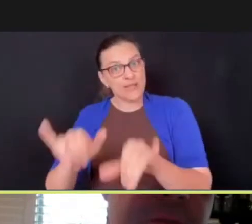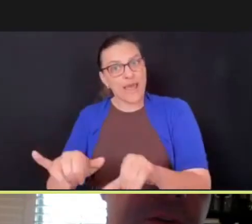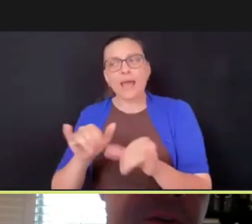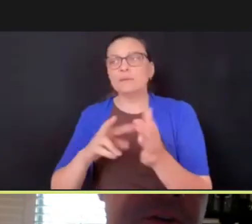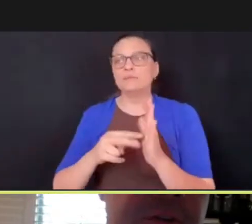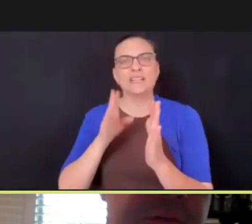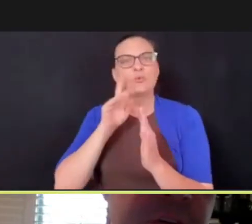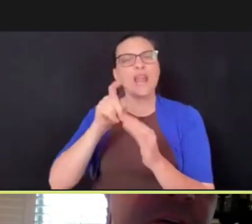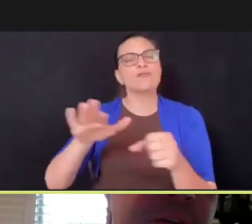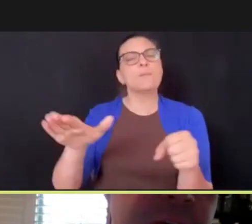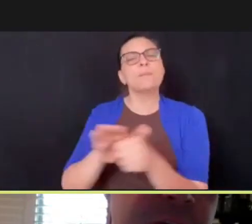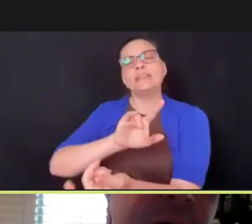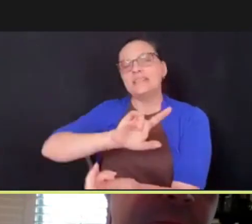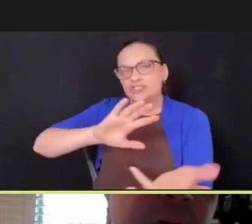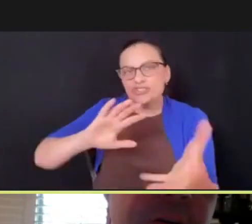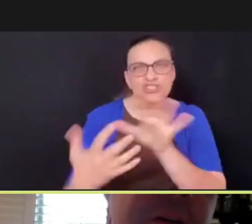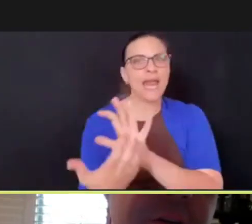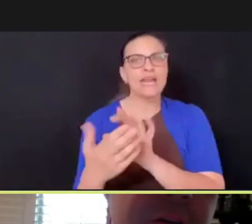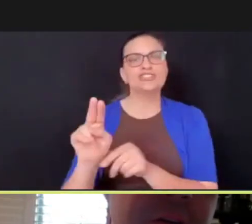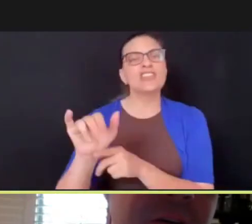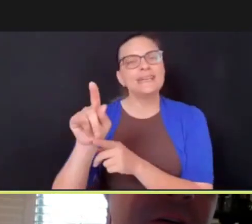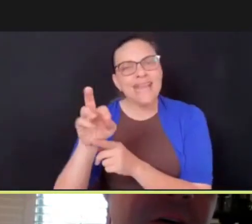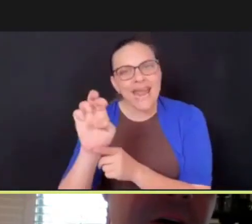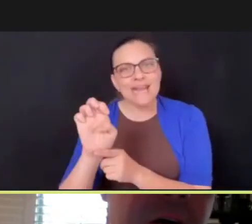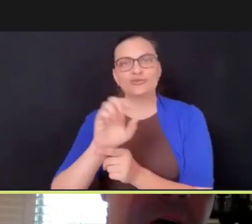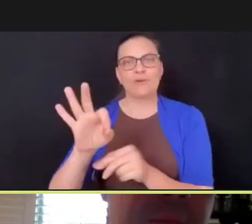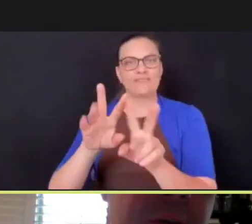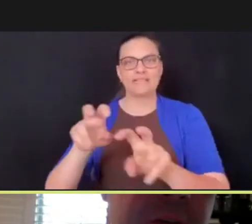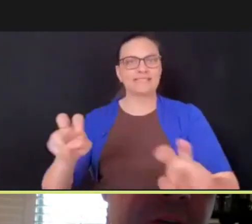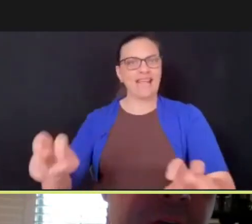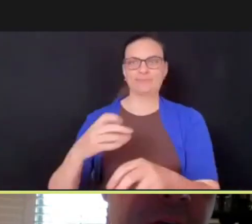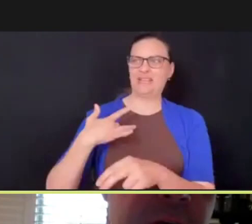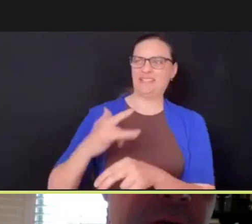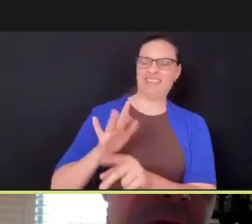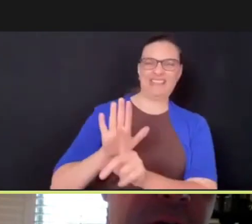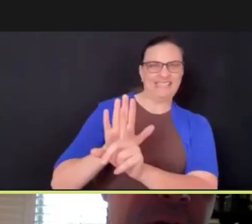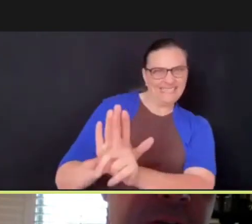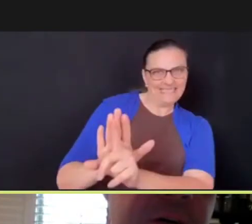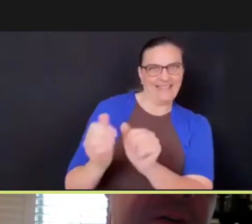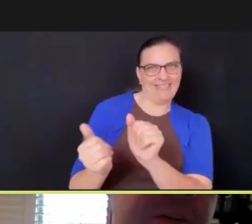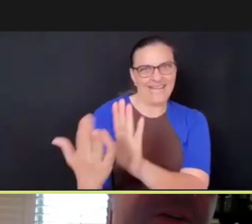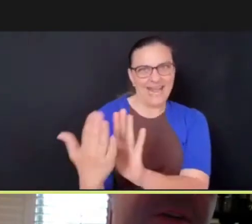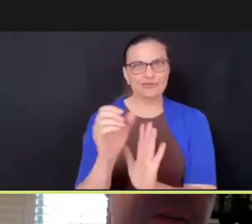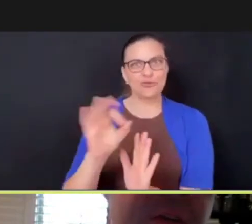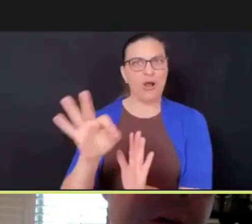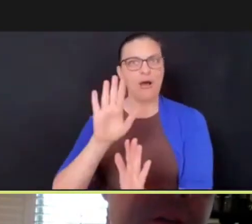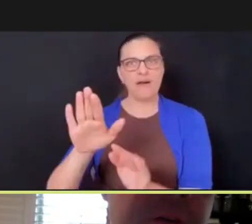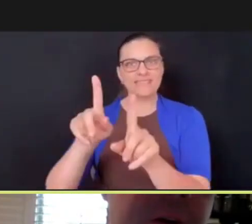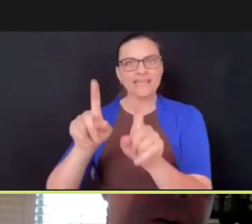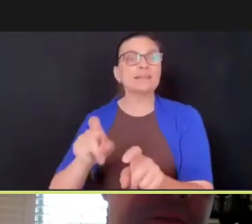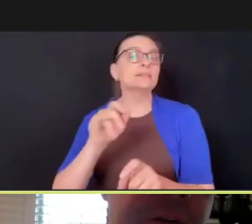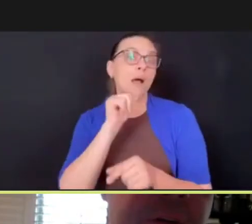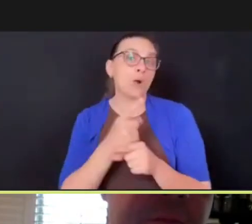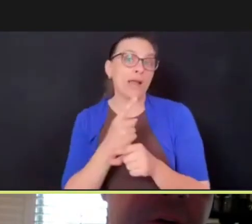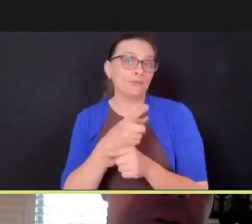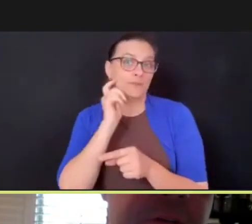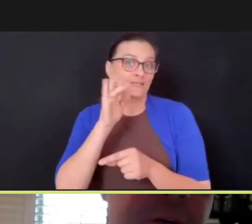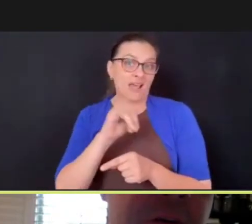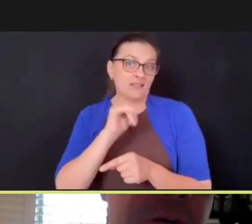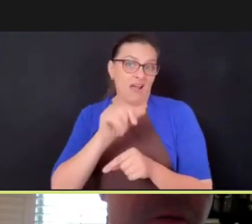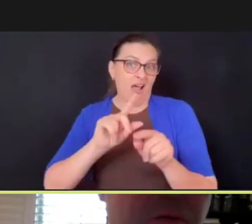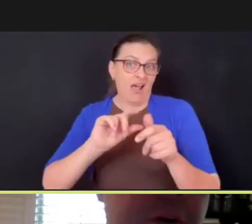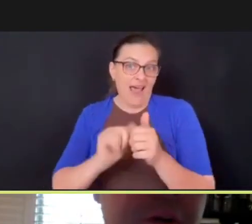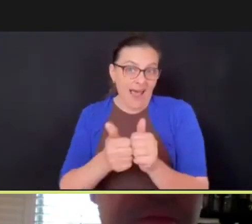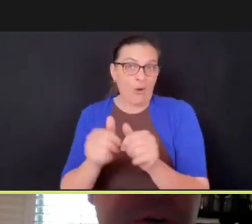the assessment, the nature of the test, and that's not practical because it is not how the test is designed. So I had to find ways